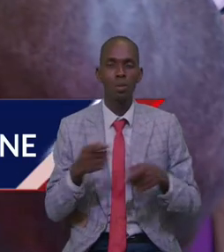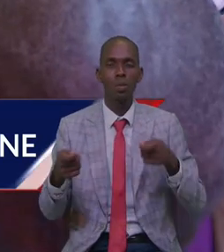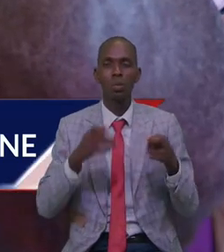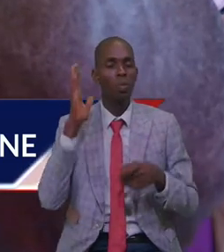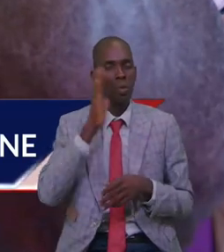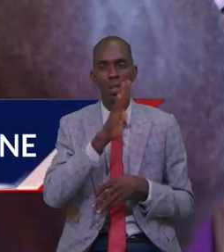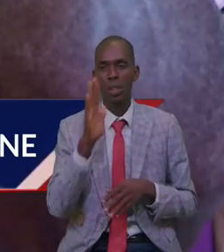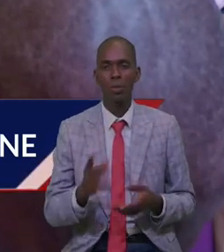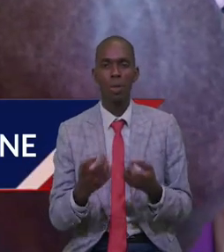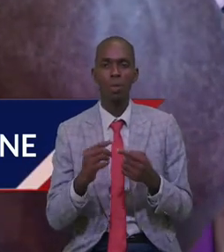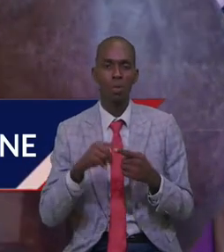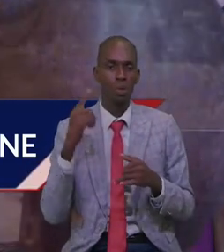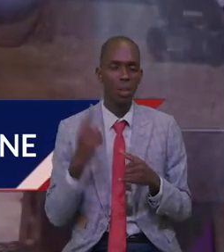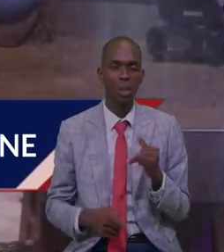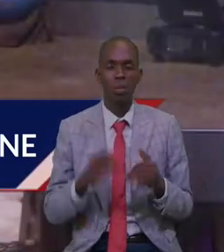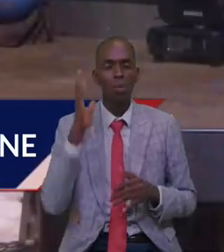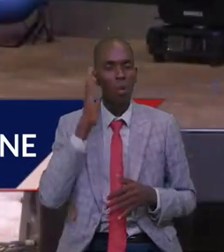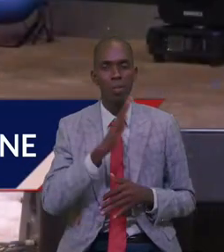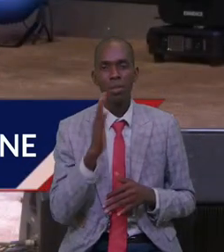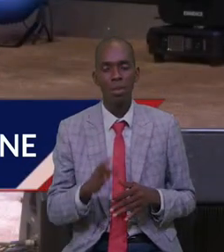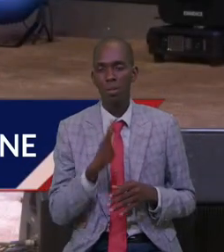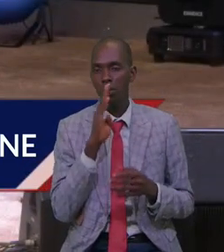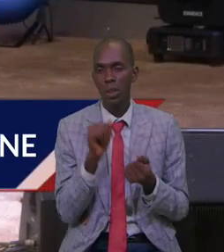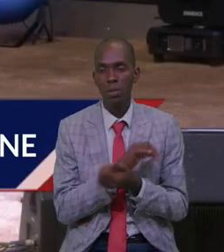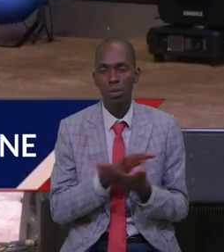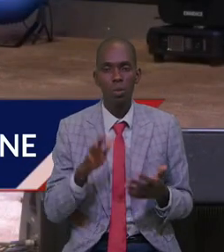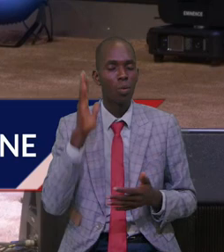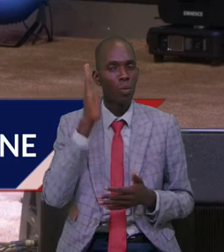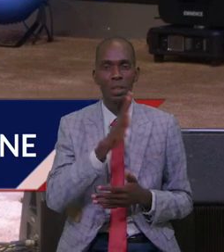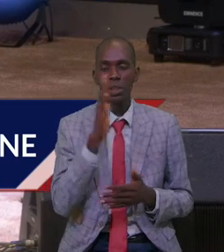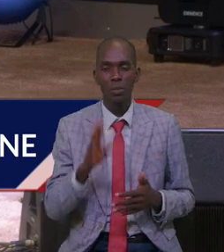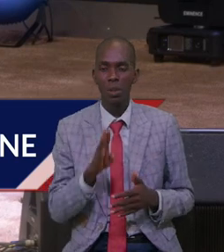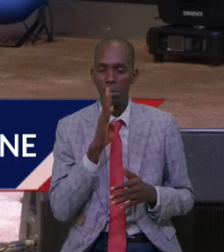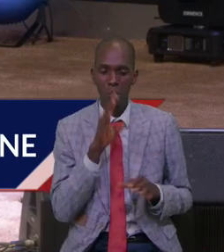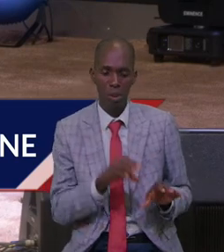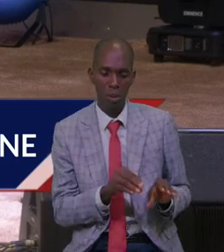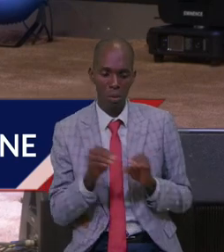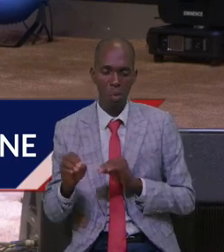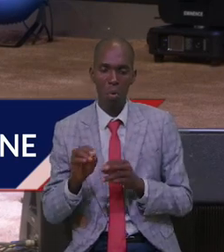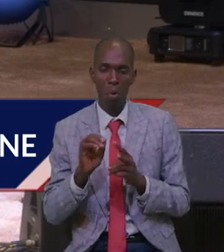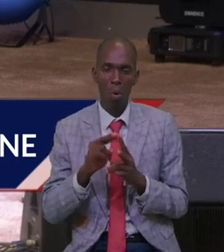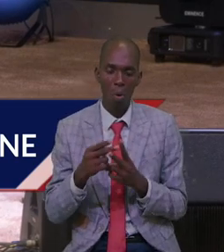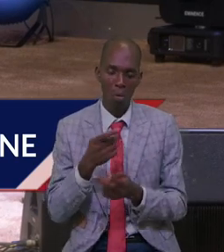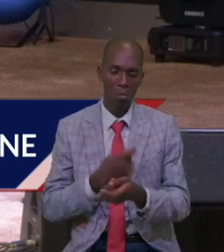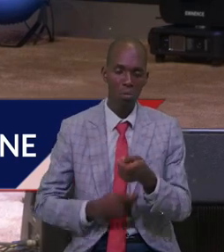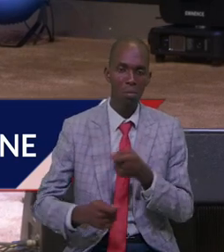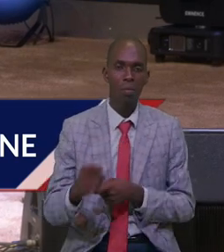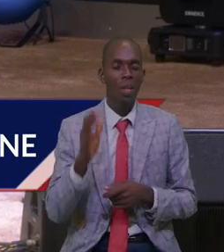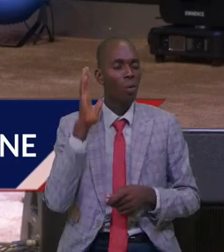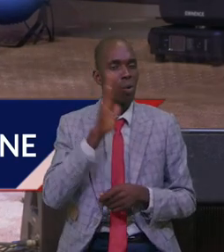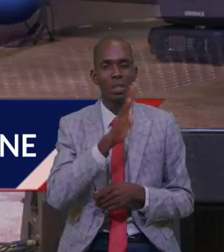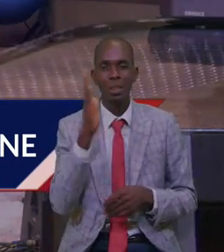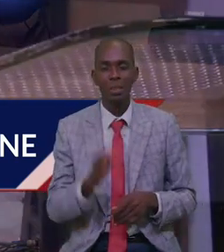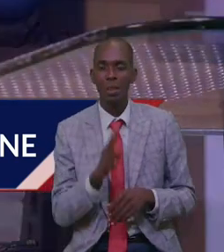an end, will never be destroyed, will never be displaced, and will never be under